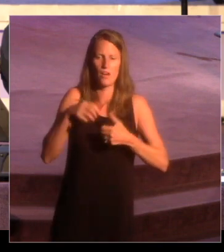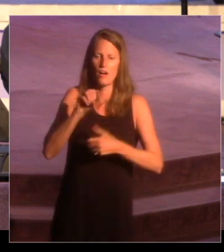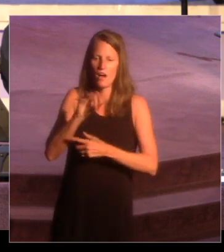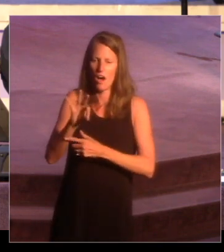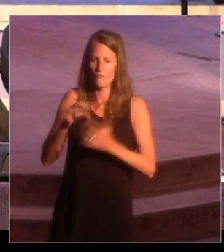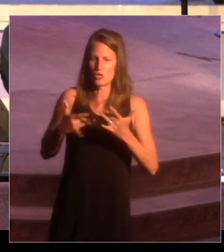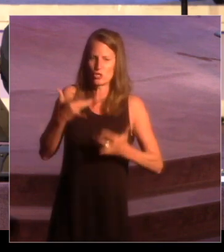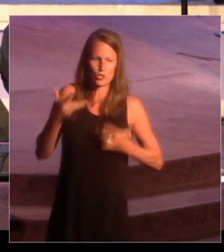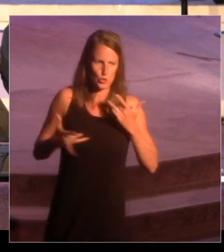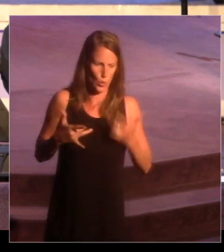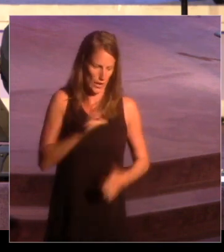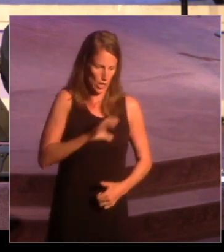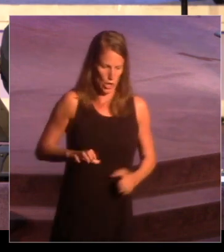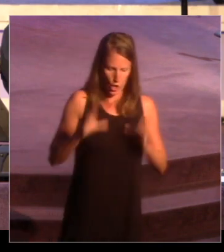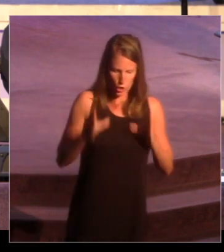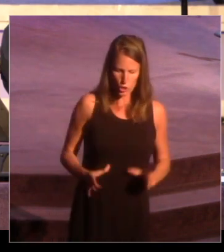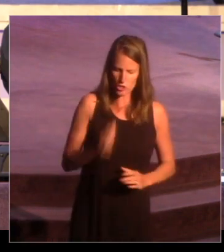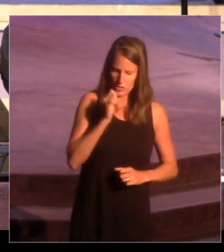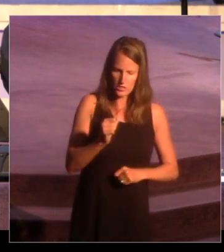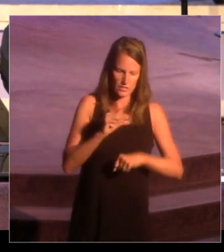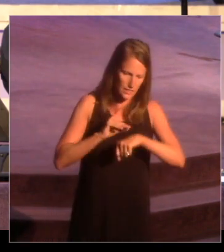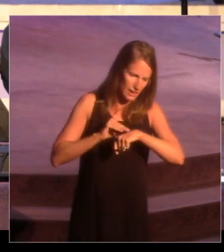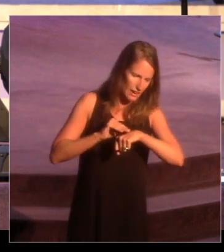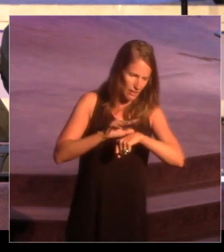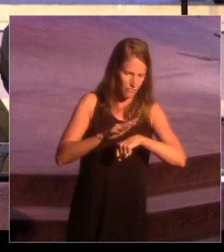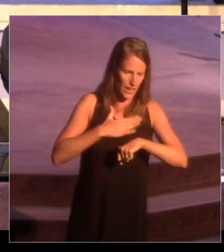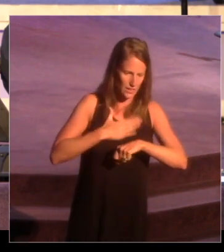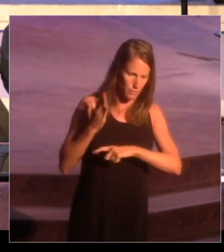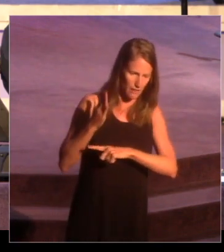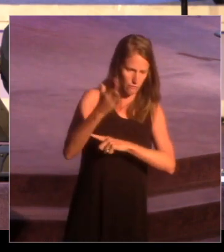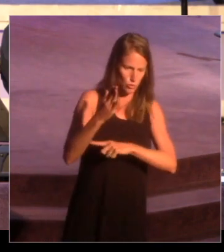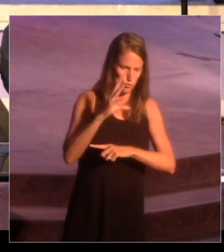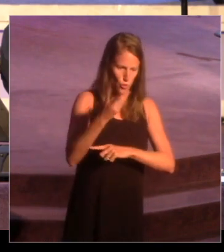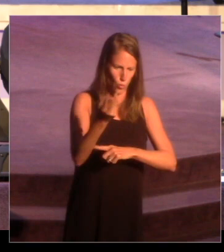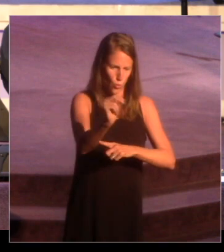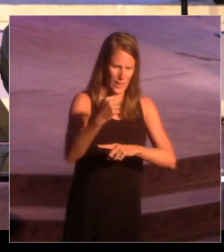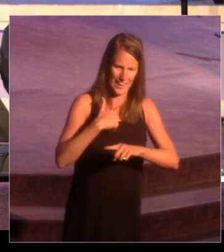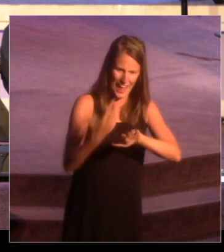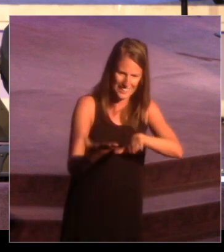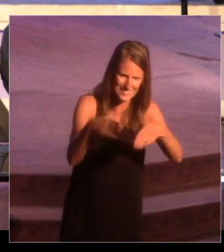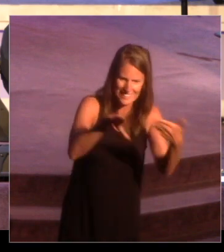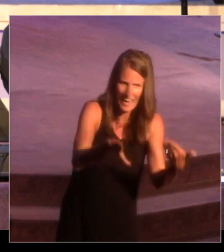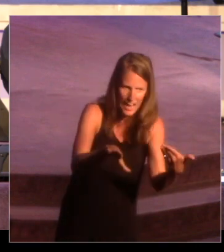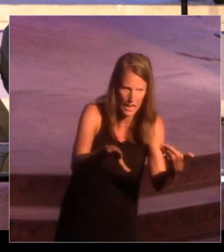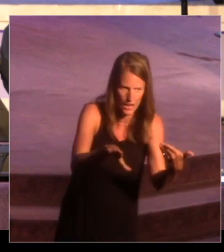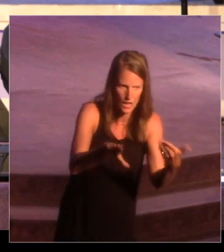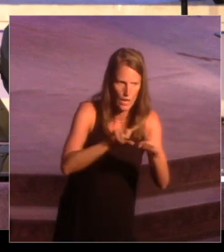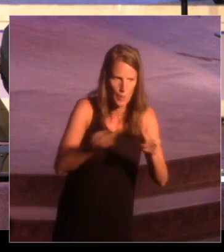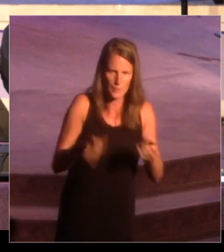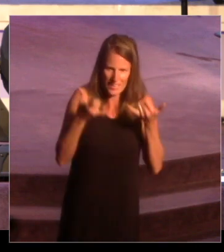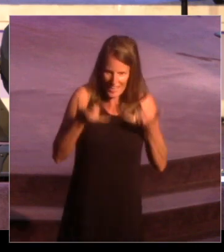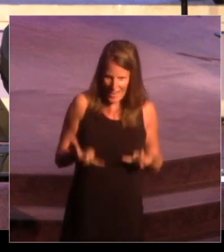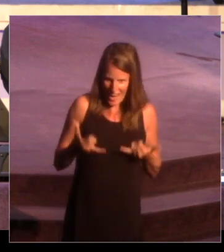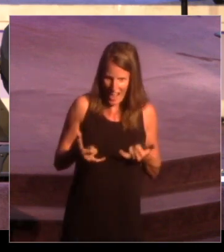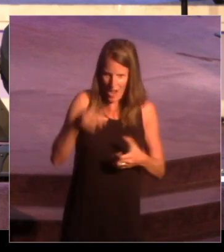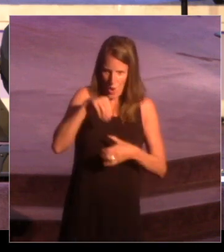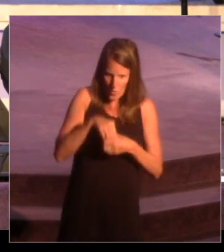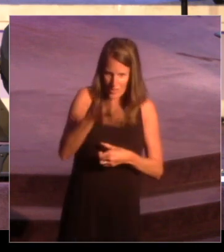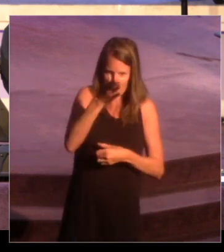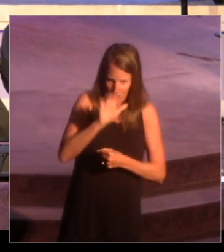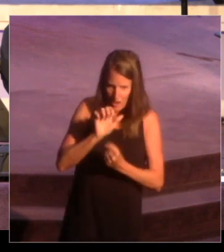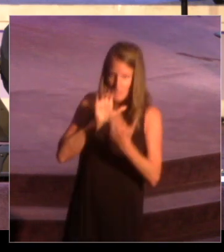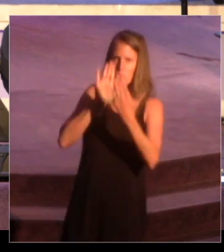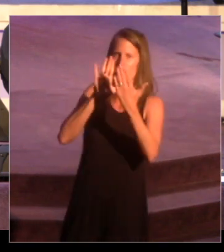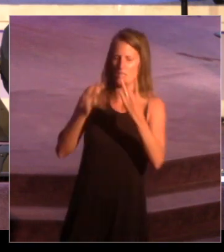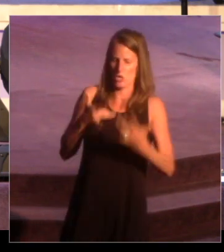where Christianity doesn't just affect my future someday when I die, but where the presence of God and the joy and the peace and the love